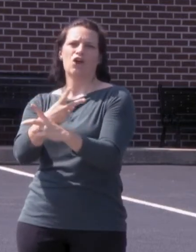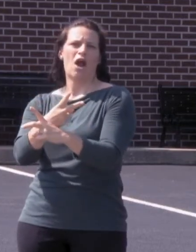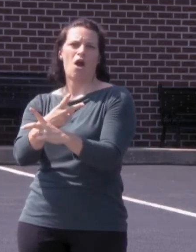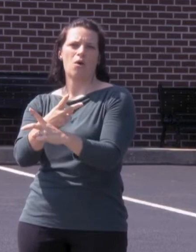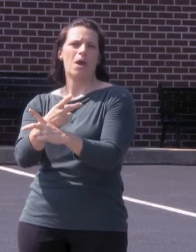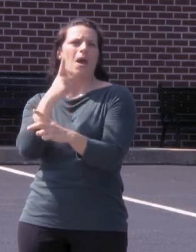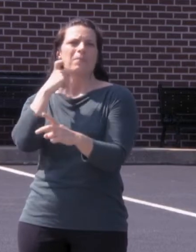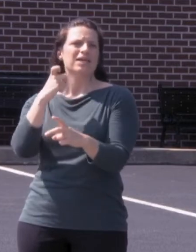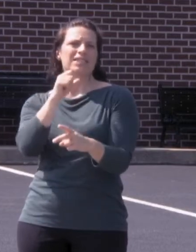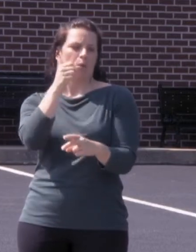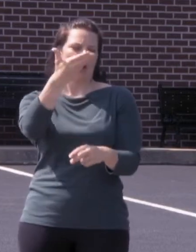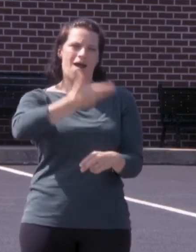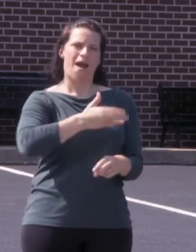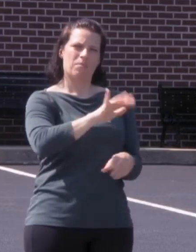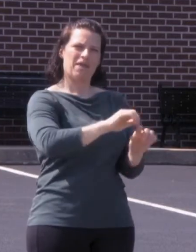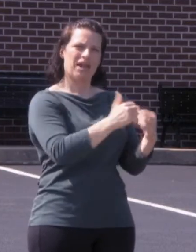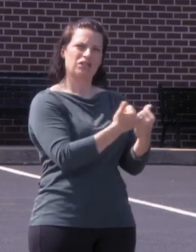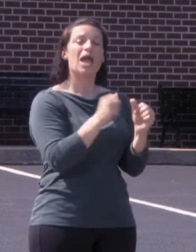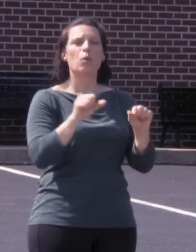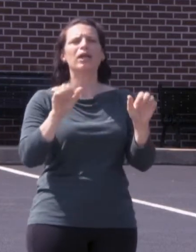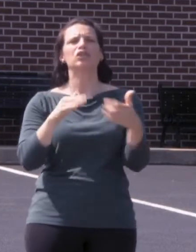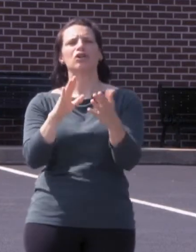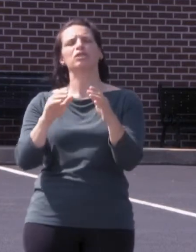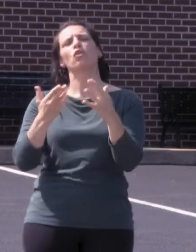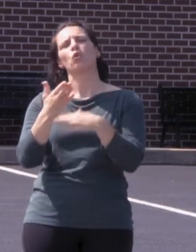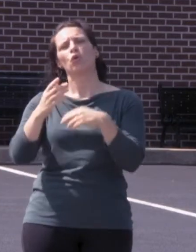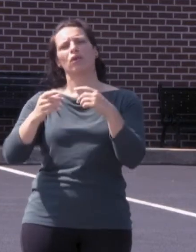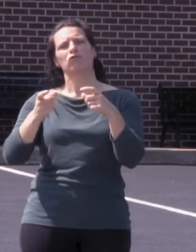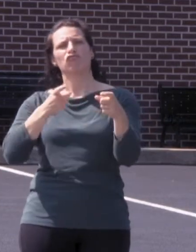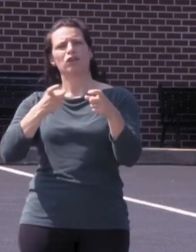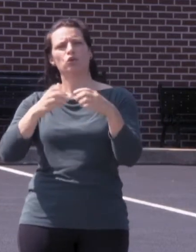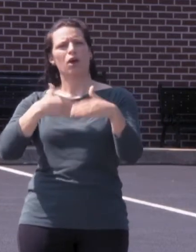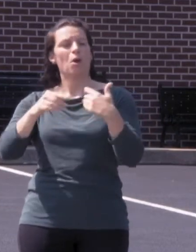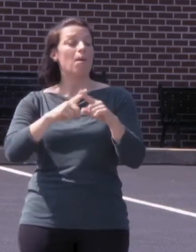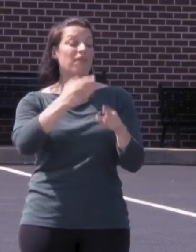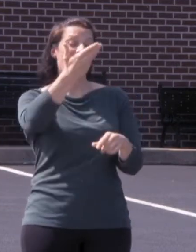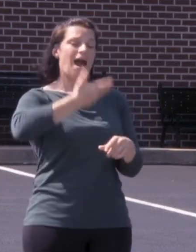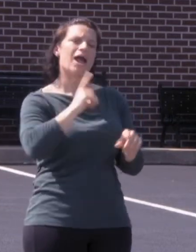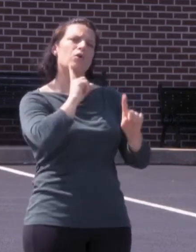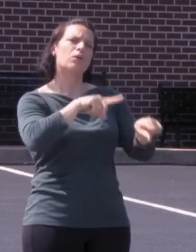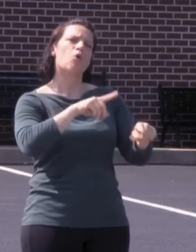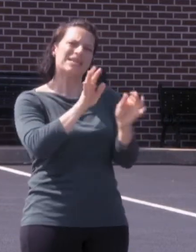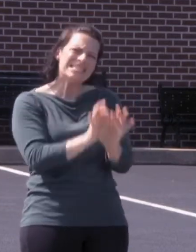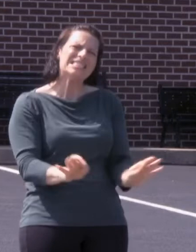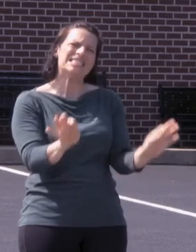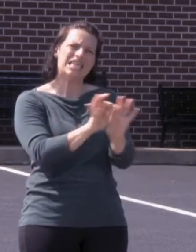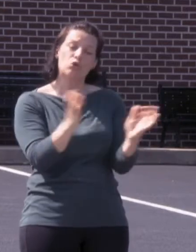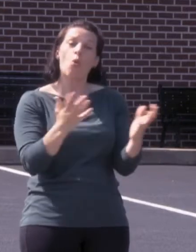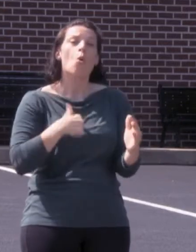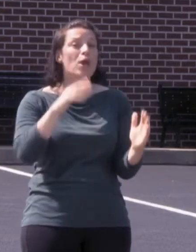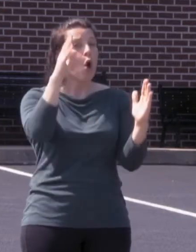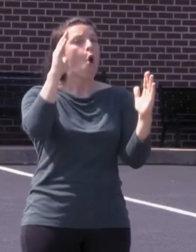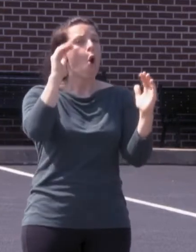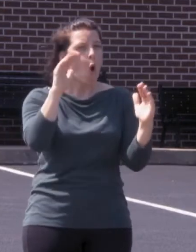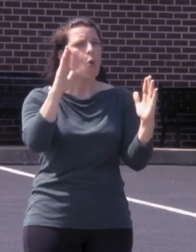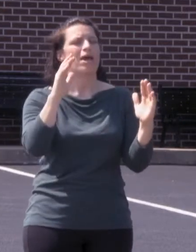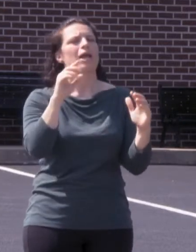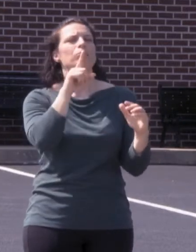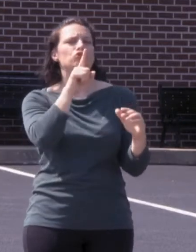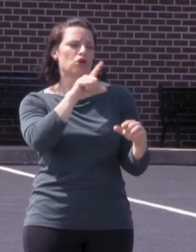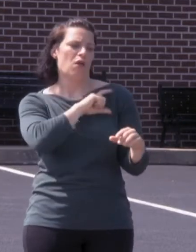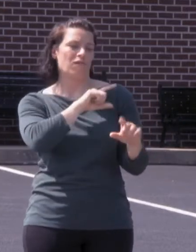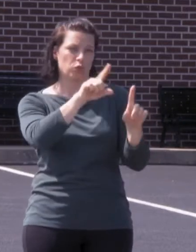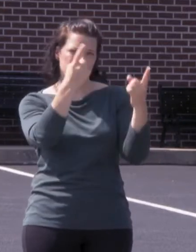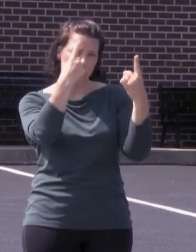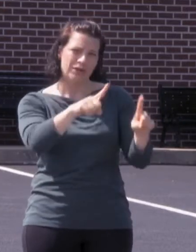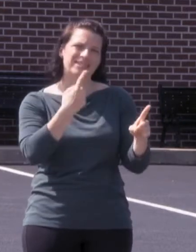its own. And that's something that we can address through the regulatory process. But the hiring report is essential. What we hope, and I'm sure law enforcement agrees with me, is